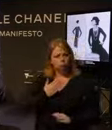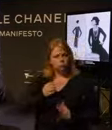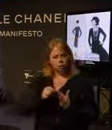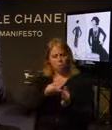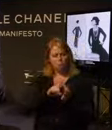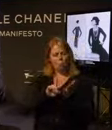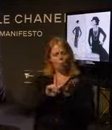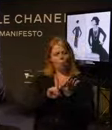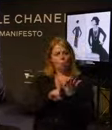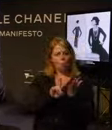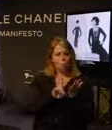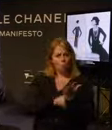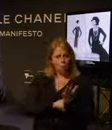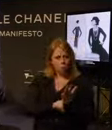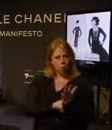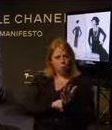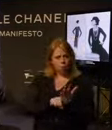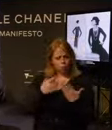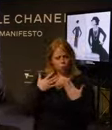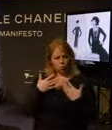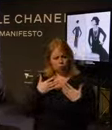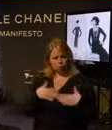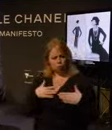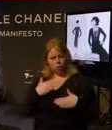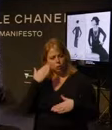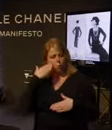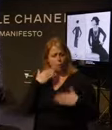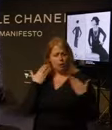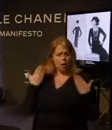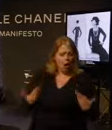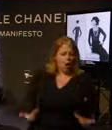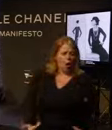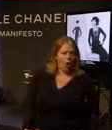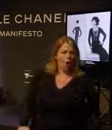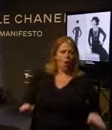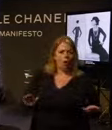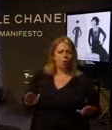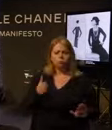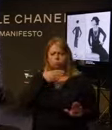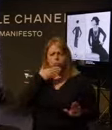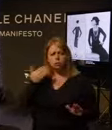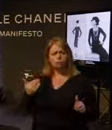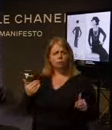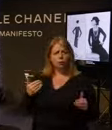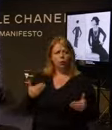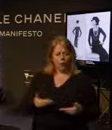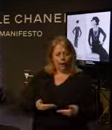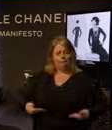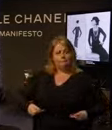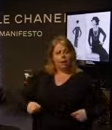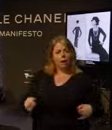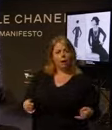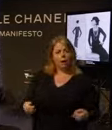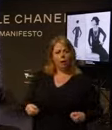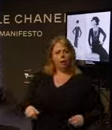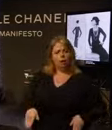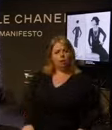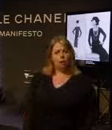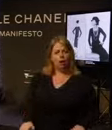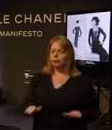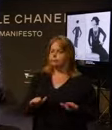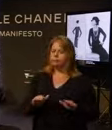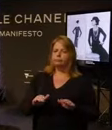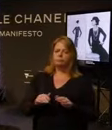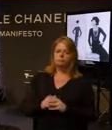was dressing women in long, beautiful, long dresses, empire line, with cloaks, etc., he